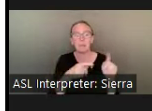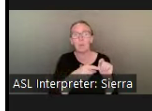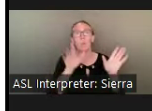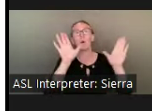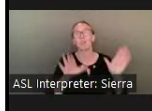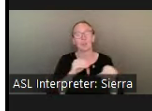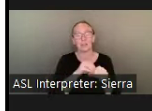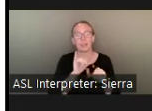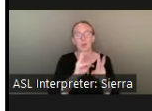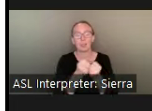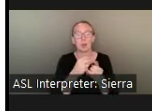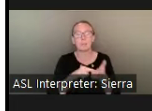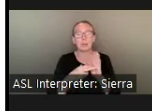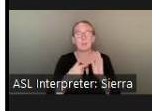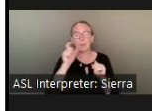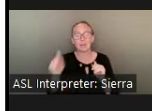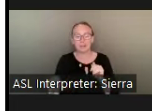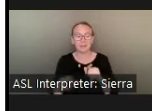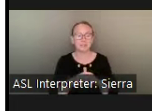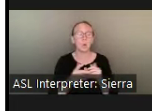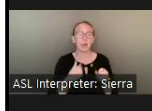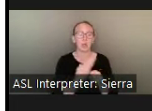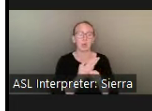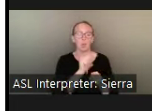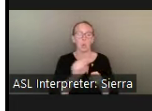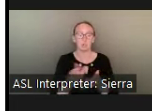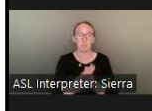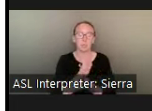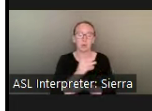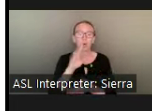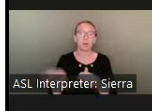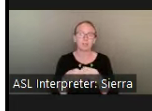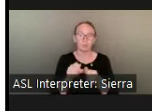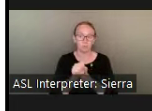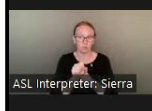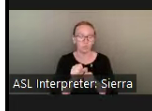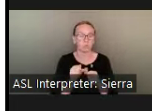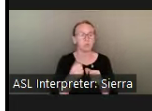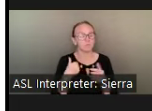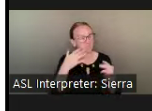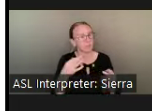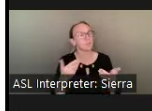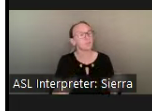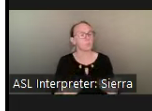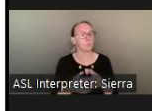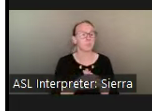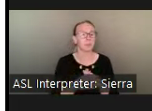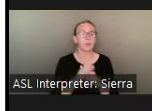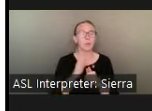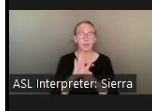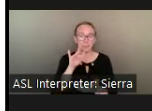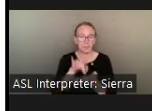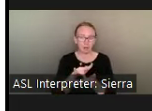I used them to make additional work. I was thinking about, I think the one in the center